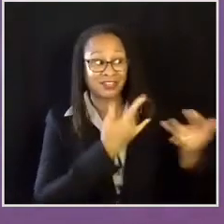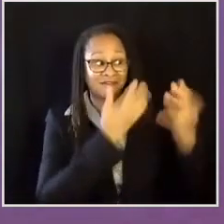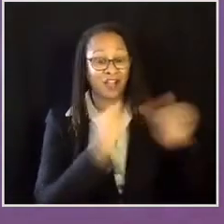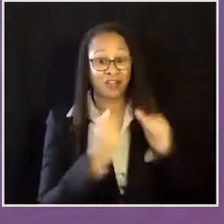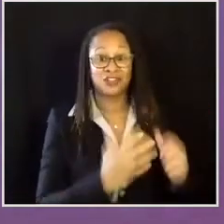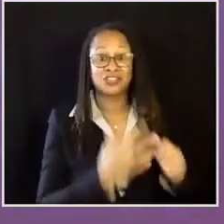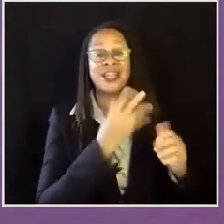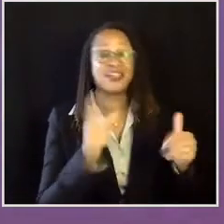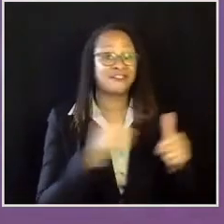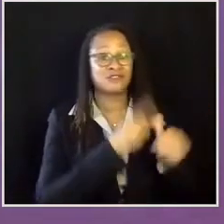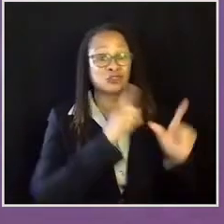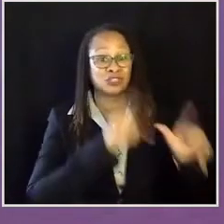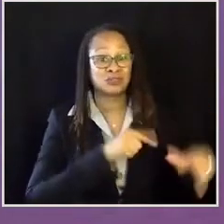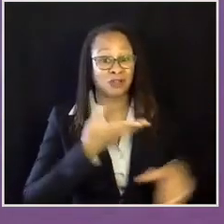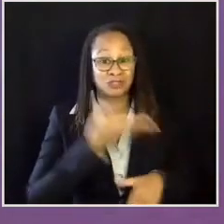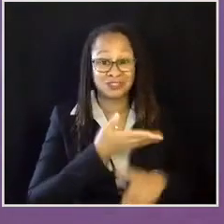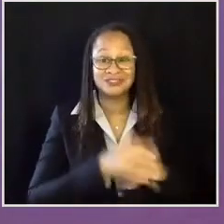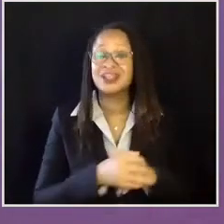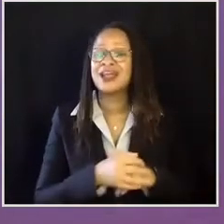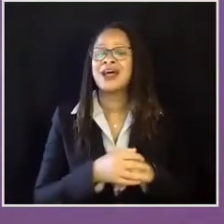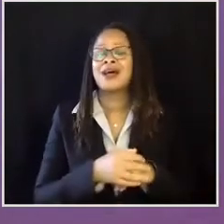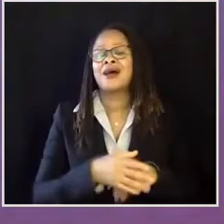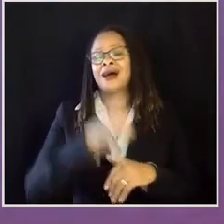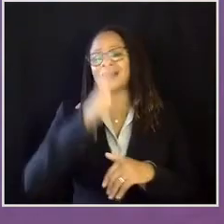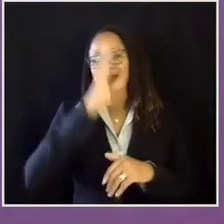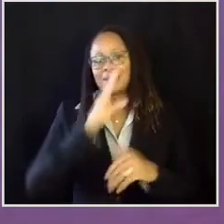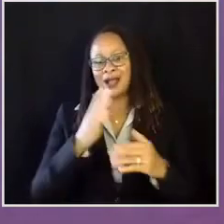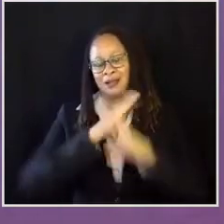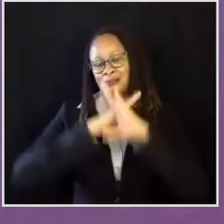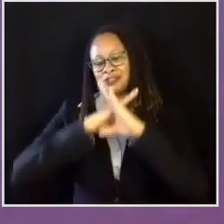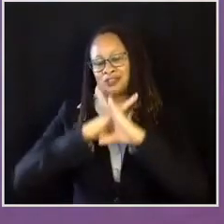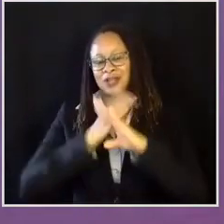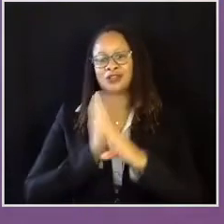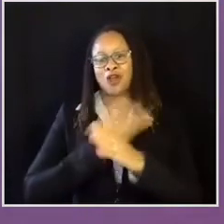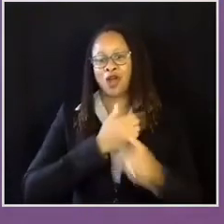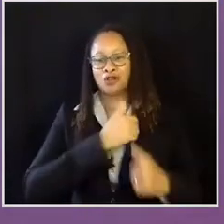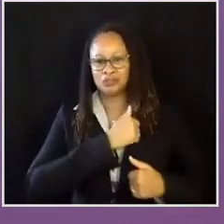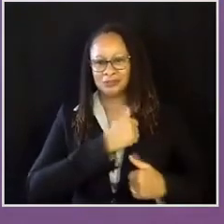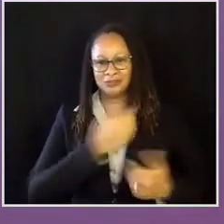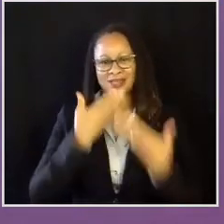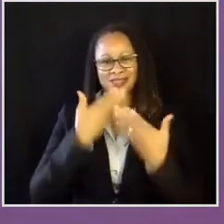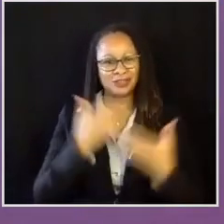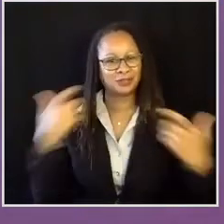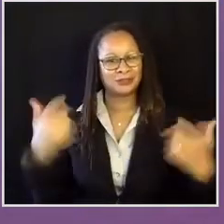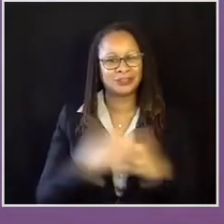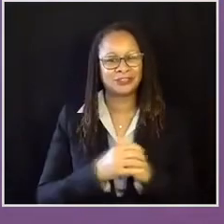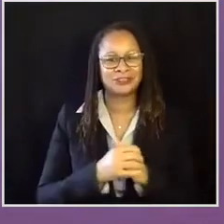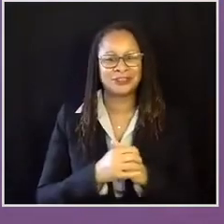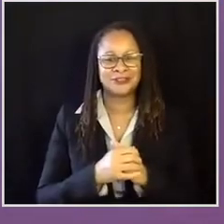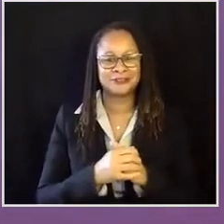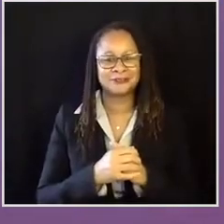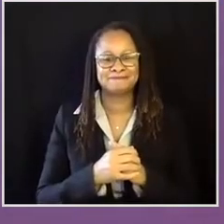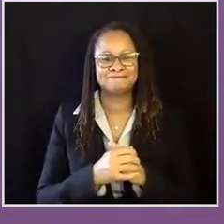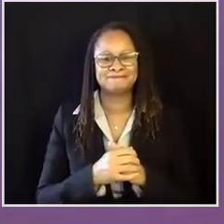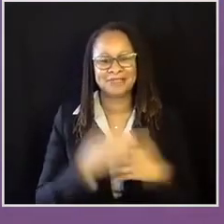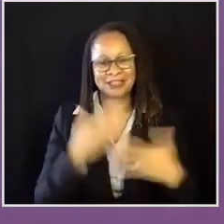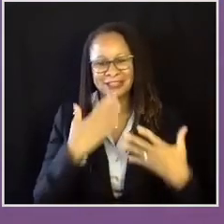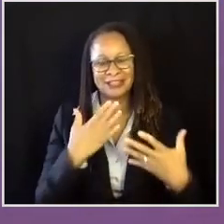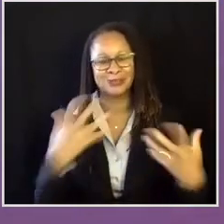responders. May God protect our troops. Thank you very much. I'm anxious to hear what the president had to say. Thank you.